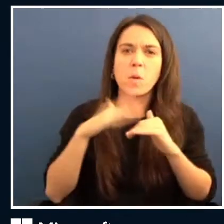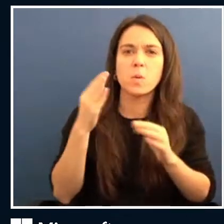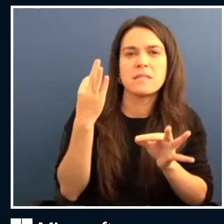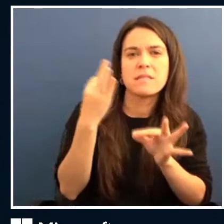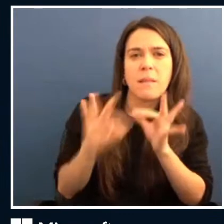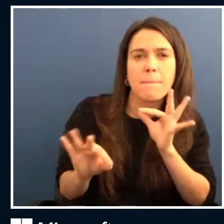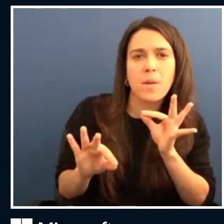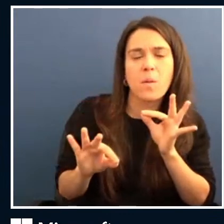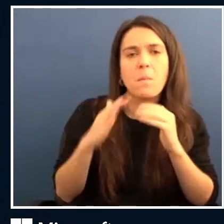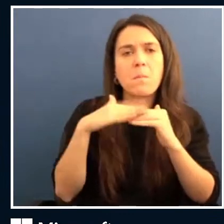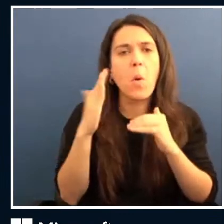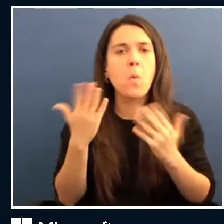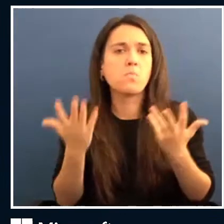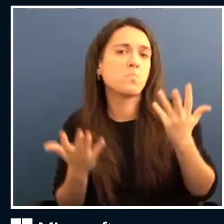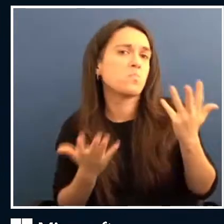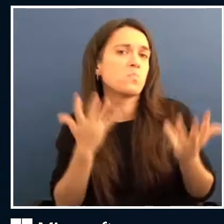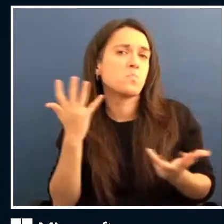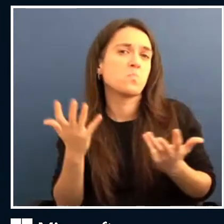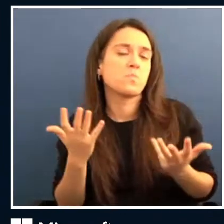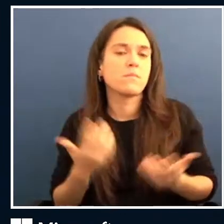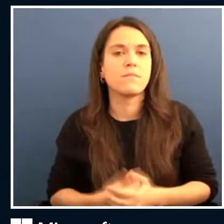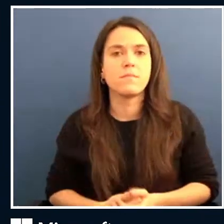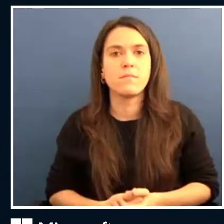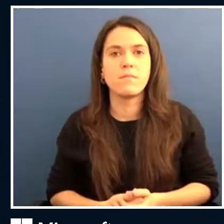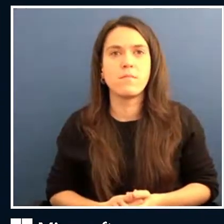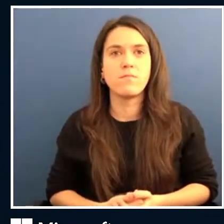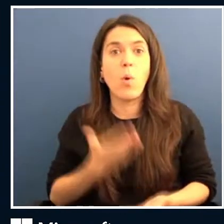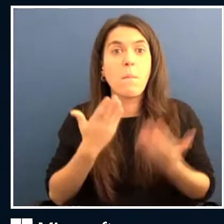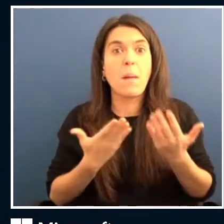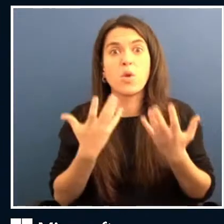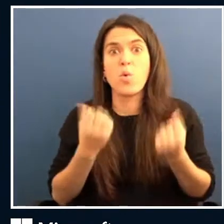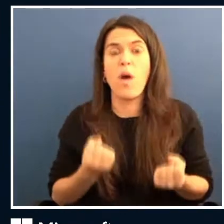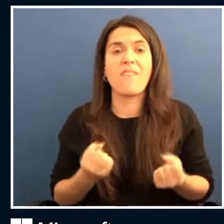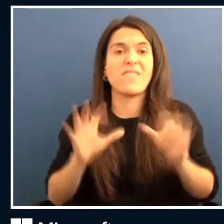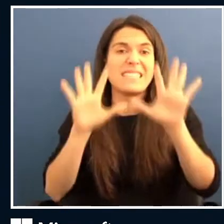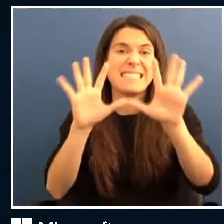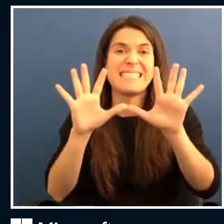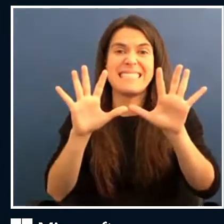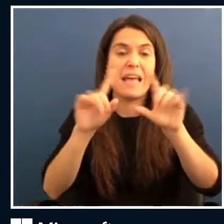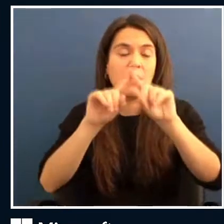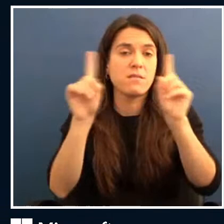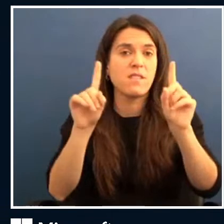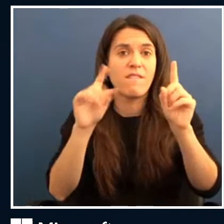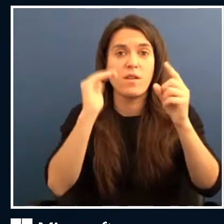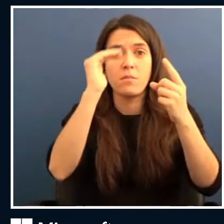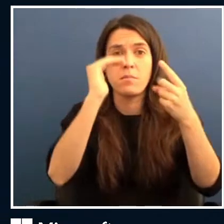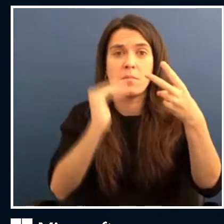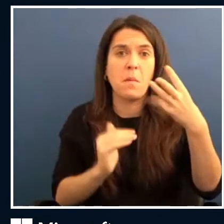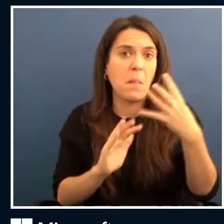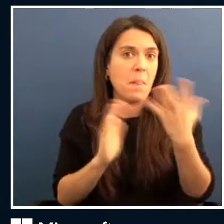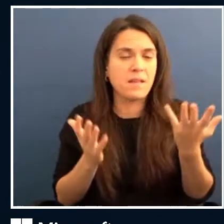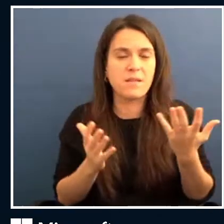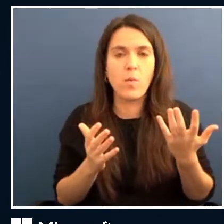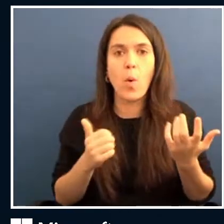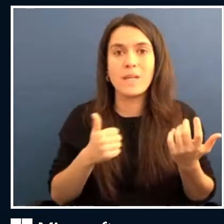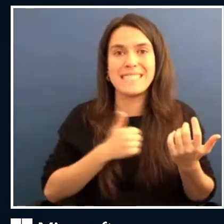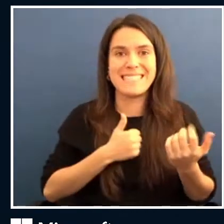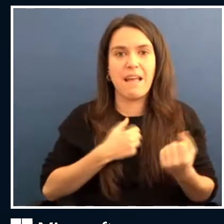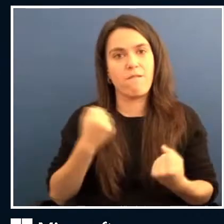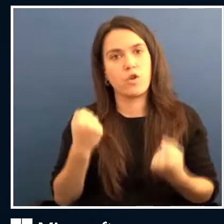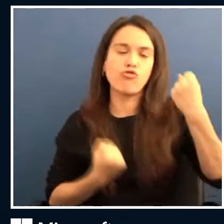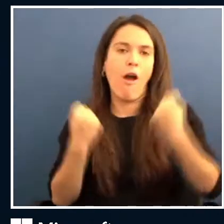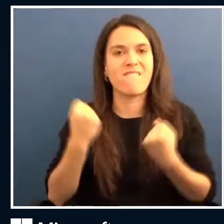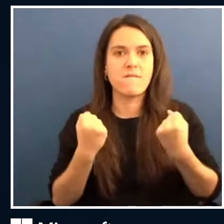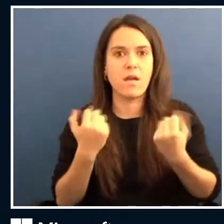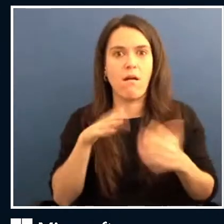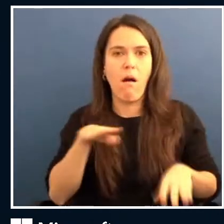maybe if you only have like 10 tags, but once you get into like maybe a self-driving car where you have to detect thousands